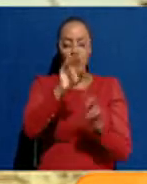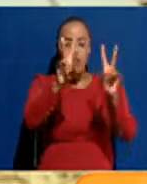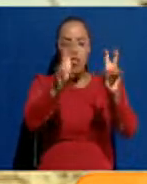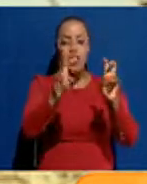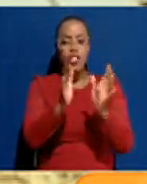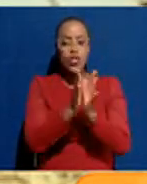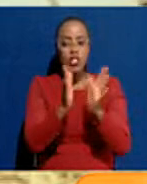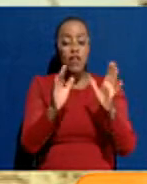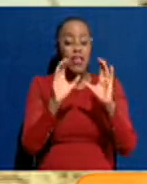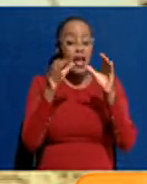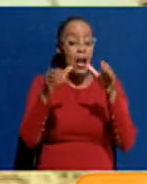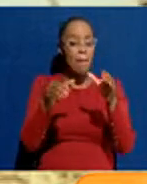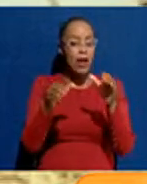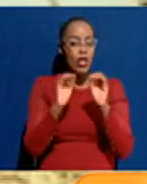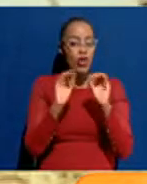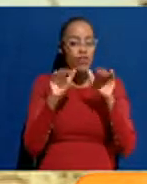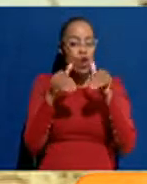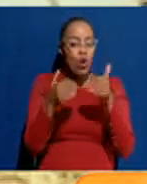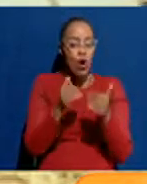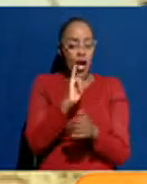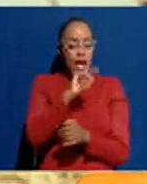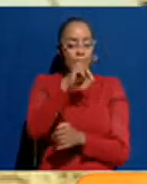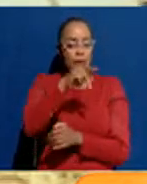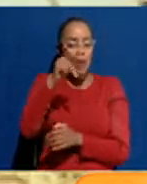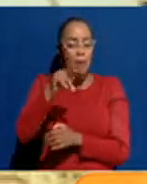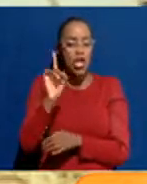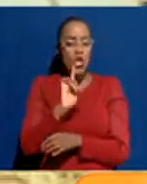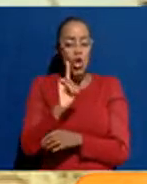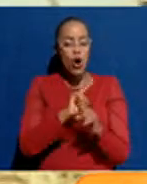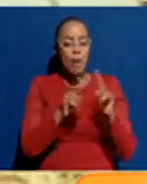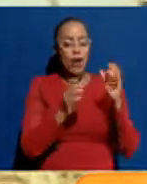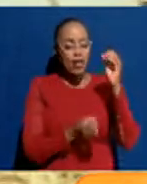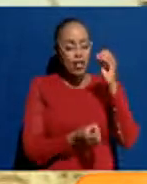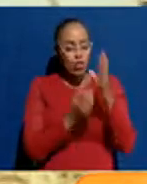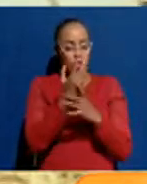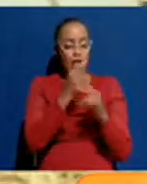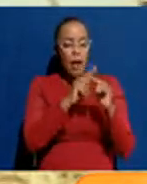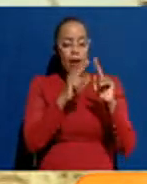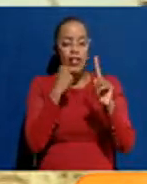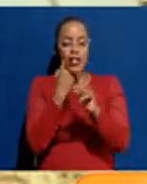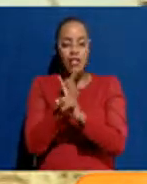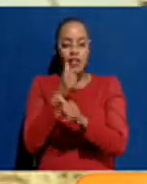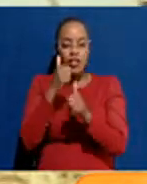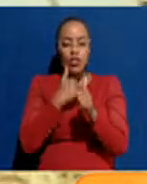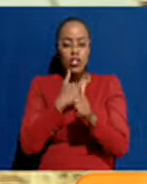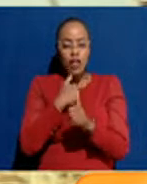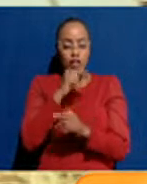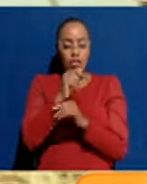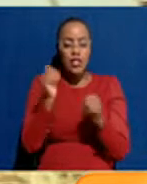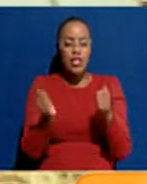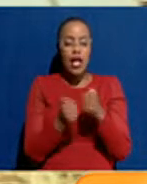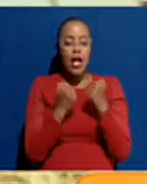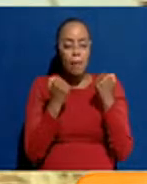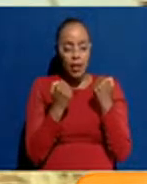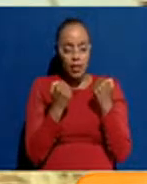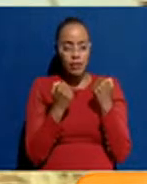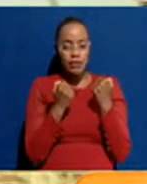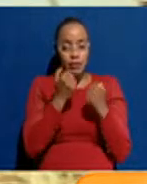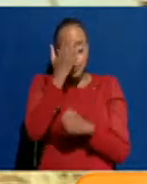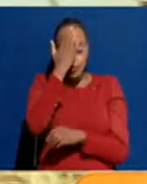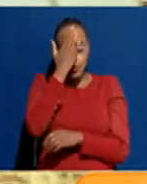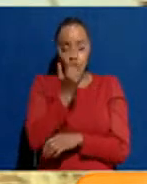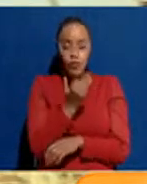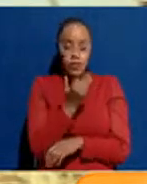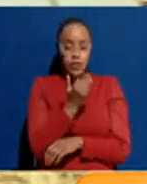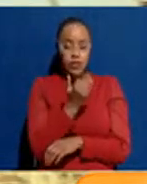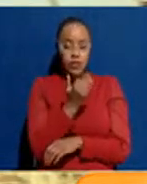not the company. It's not the IPP. It is the source. But now, the difference why that happens, Sam, mm-hmm. is